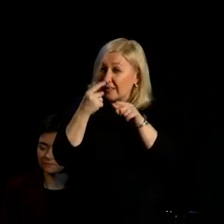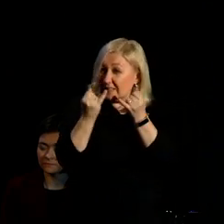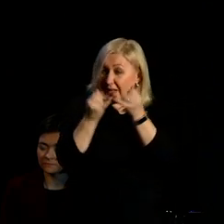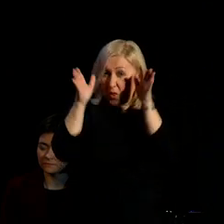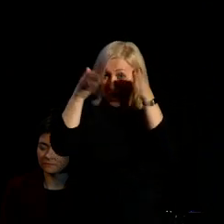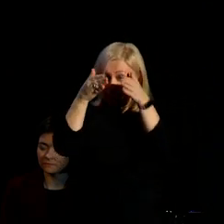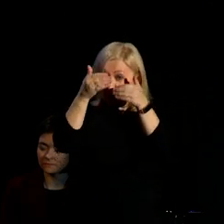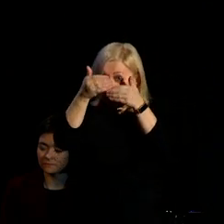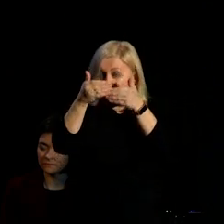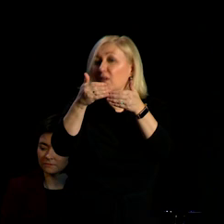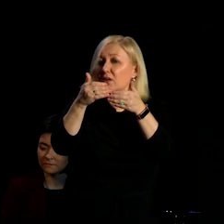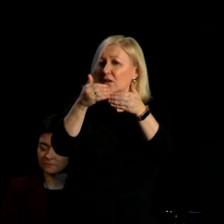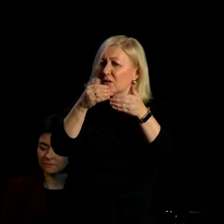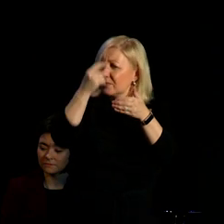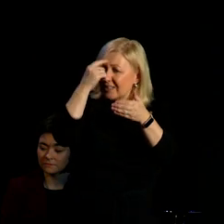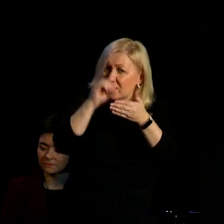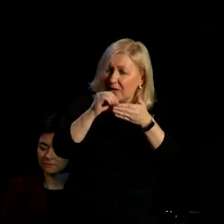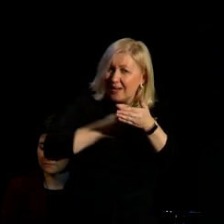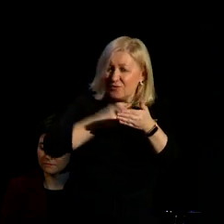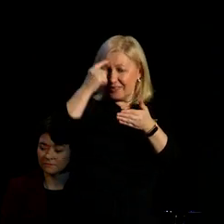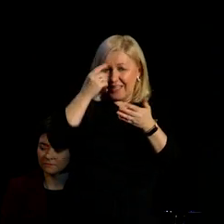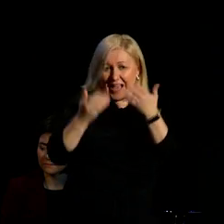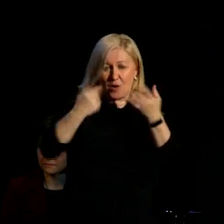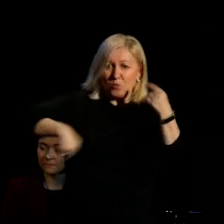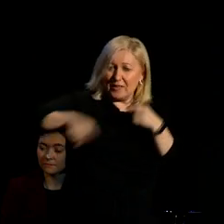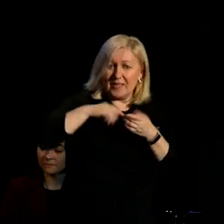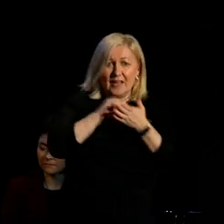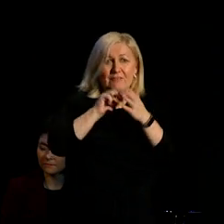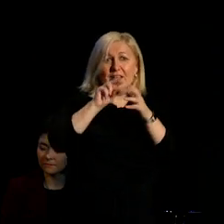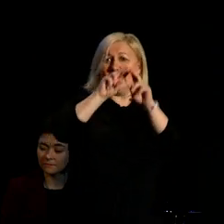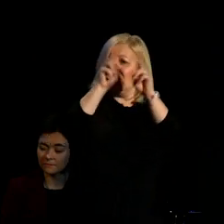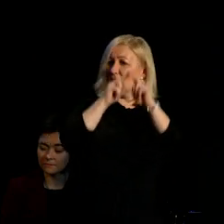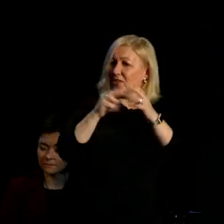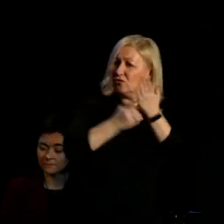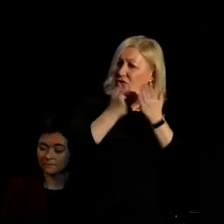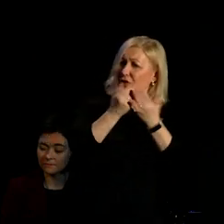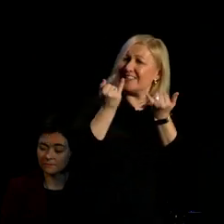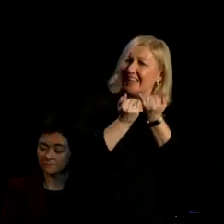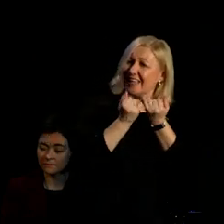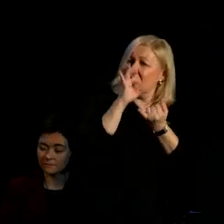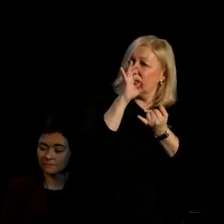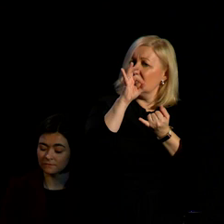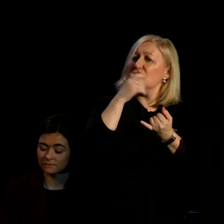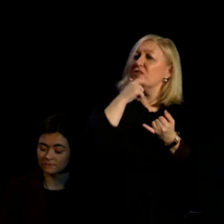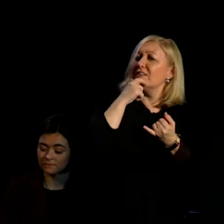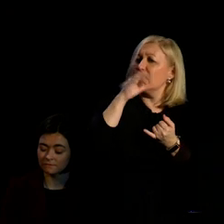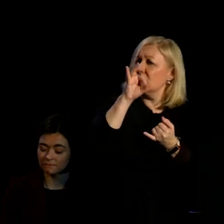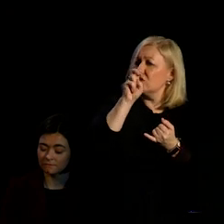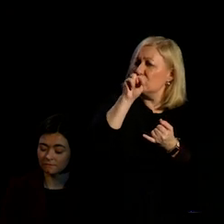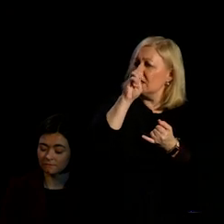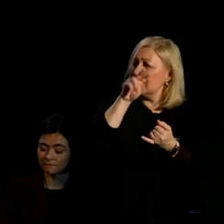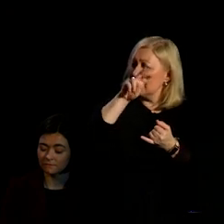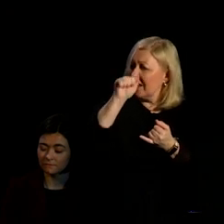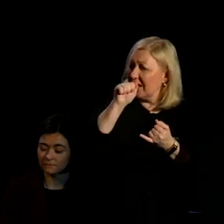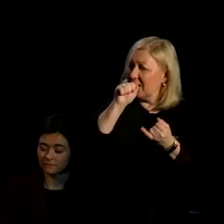the respect of international standards and laws, including the Geneva Conventions, the 75th anniversary of